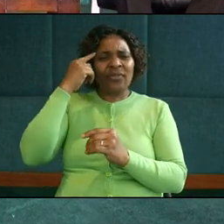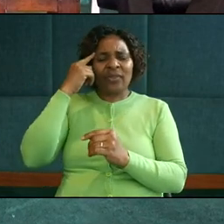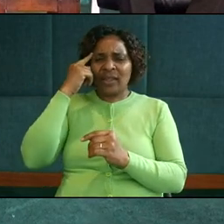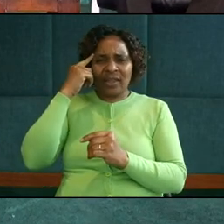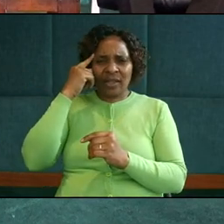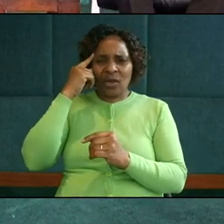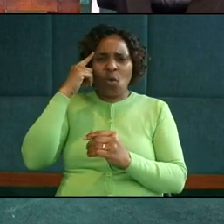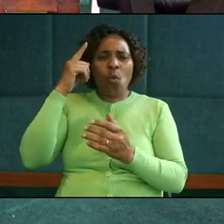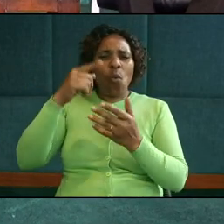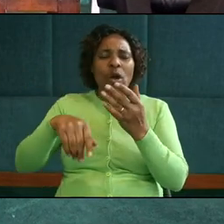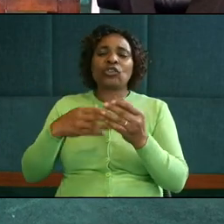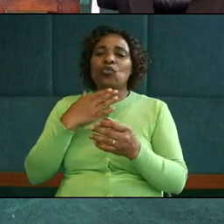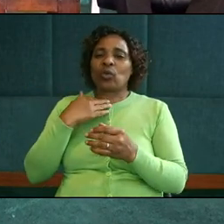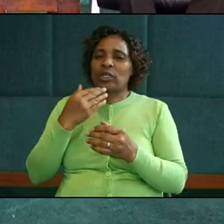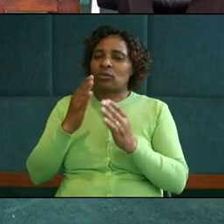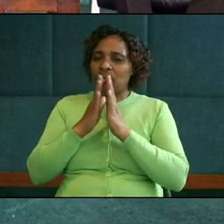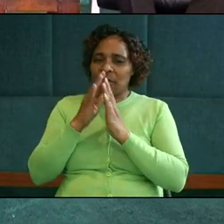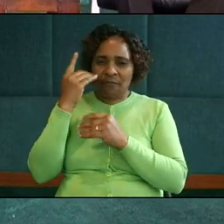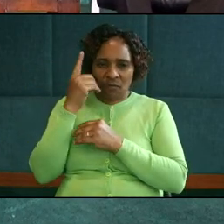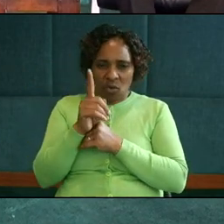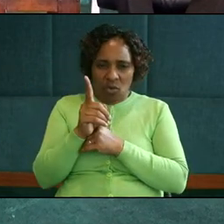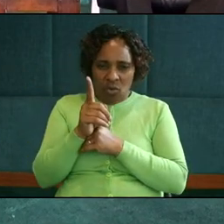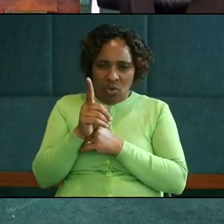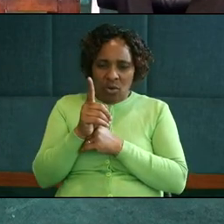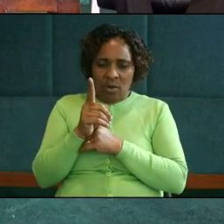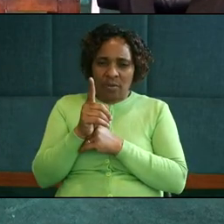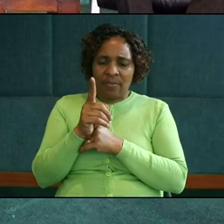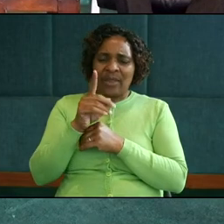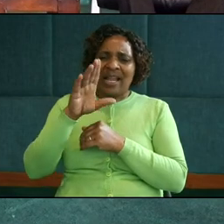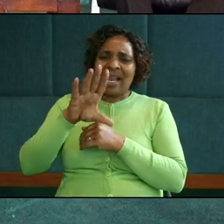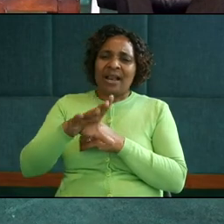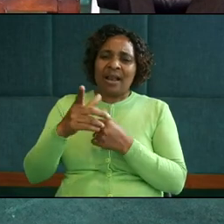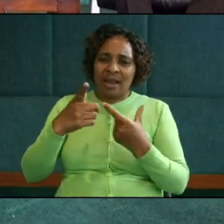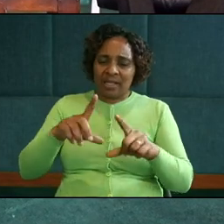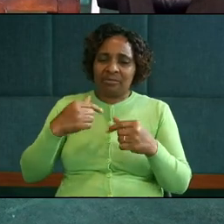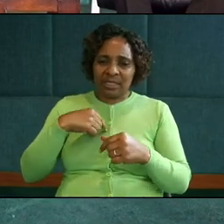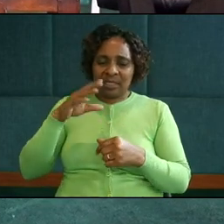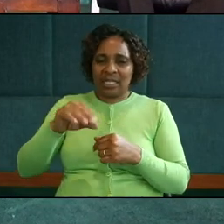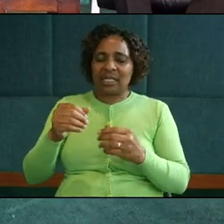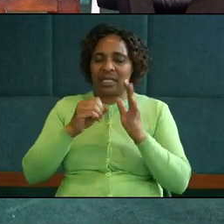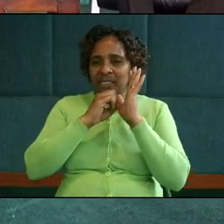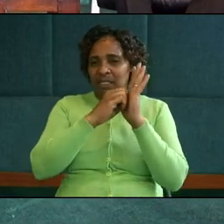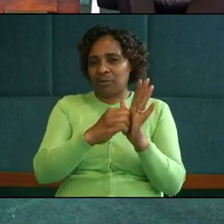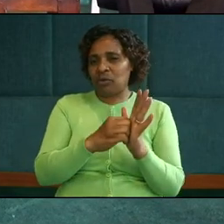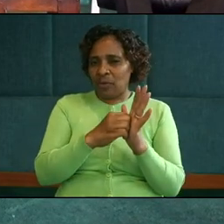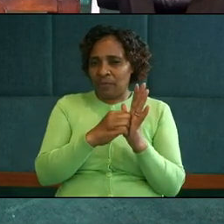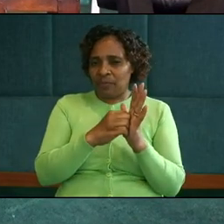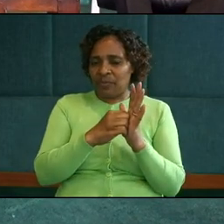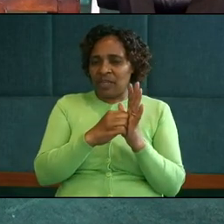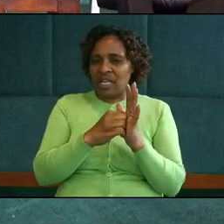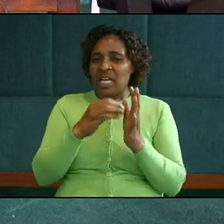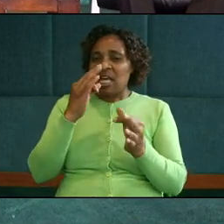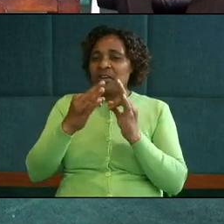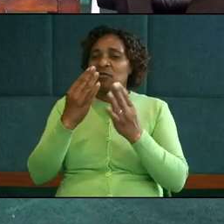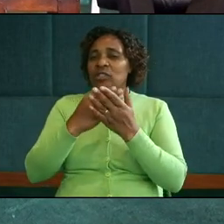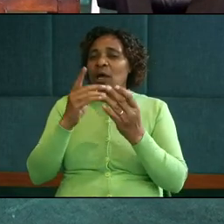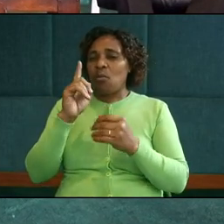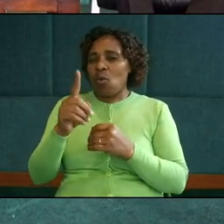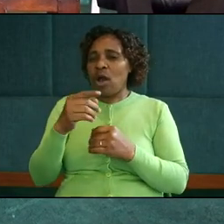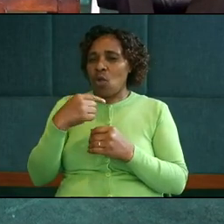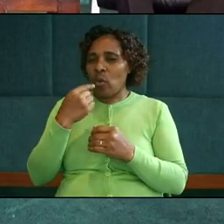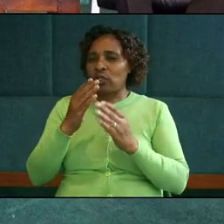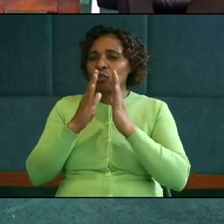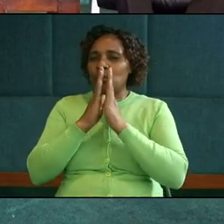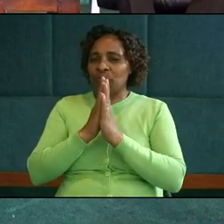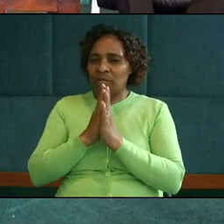on what you want to pray for. Like, let me take as an example, if someone wants to pray